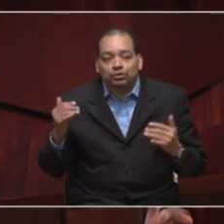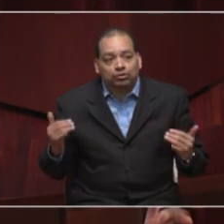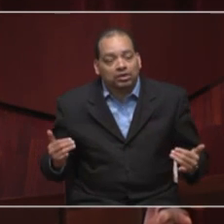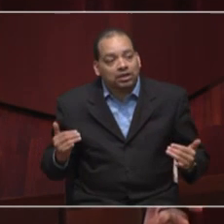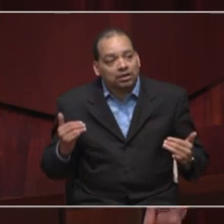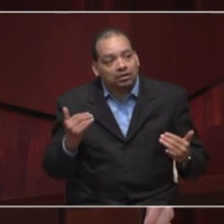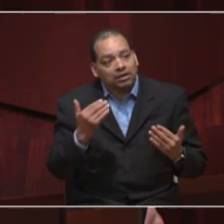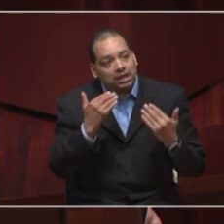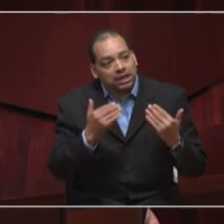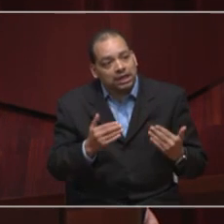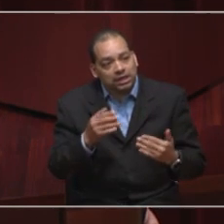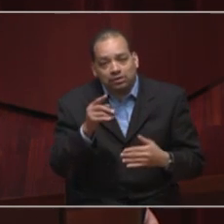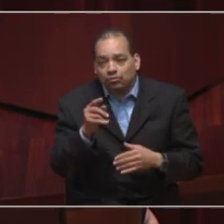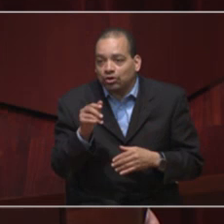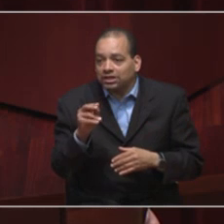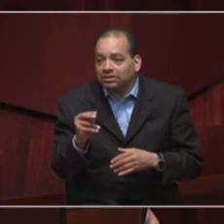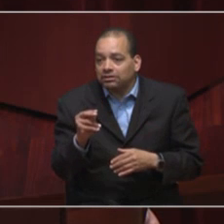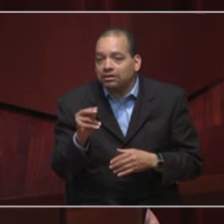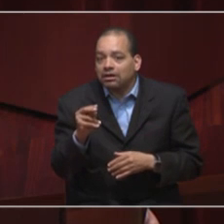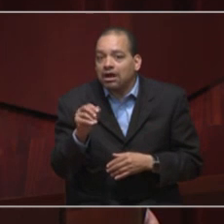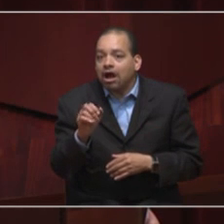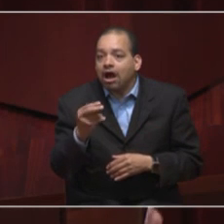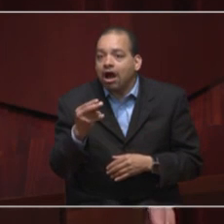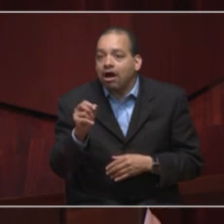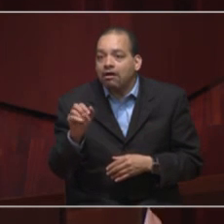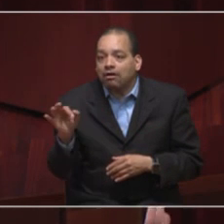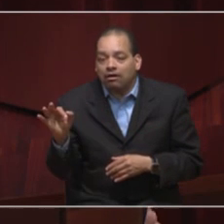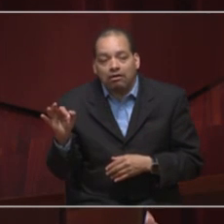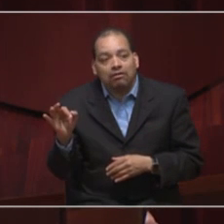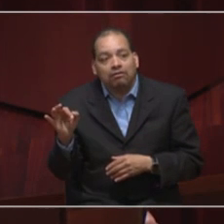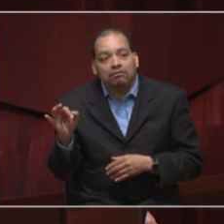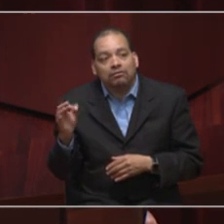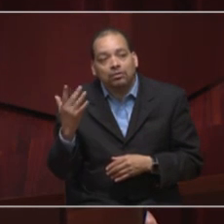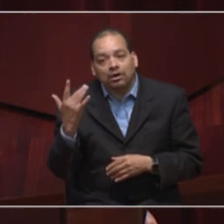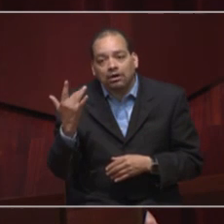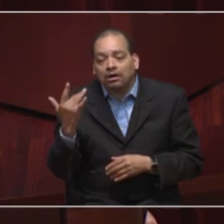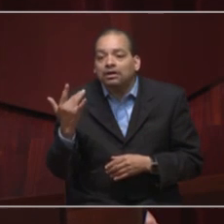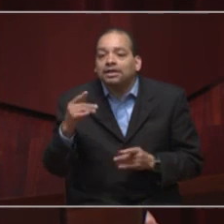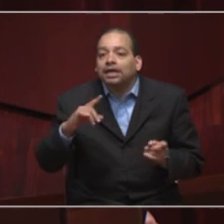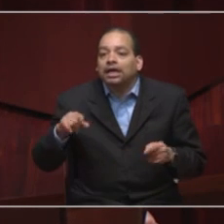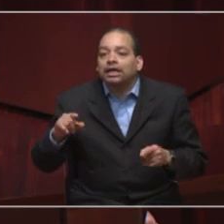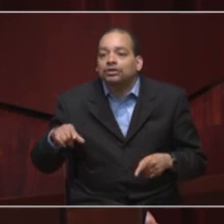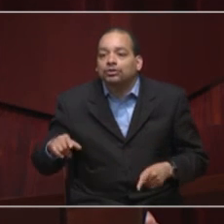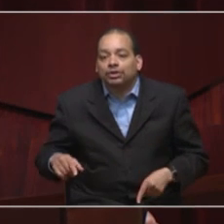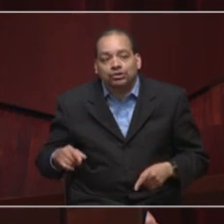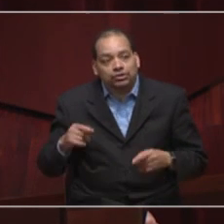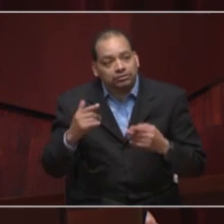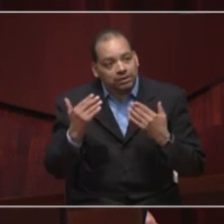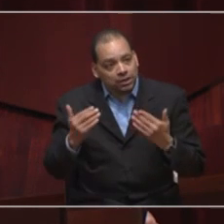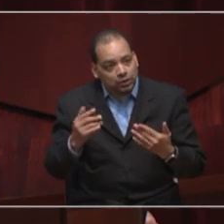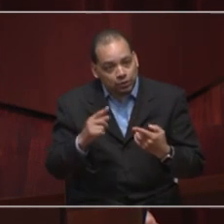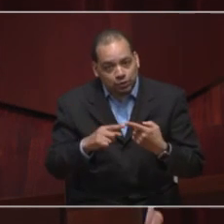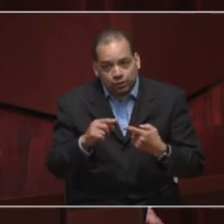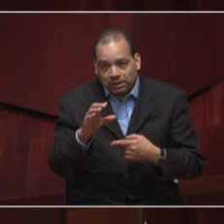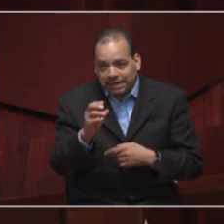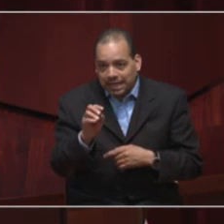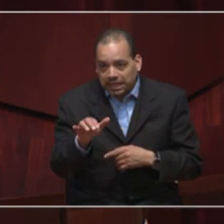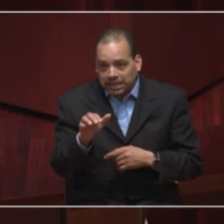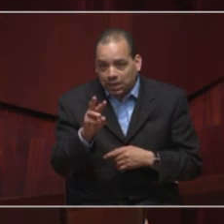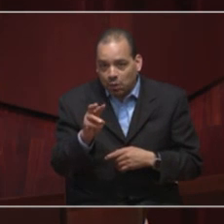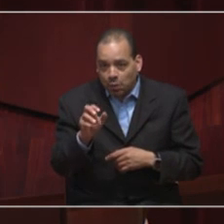thank Preston Huff again for helping me answer questions on the OPM job series. Again, thanks to Kathy